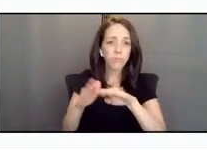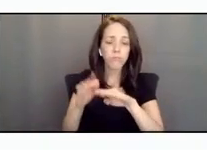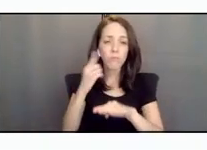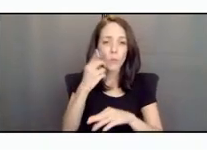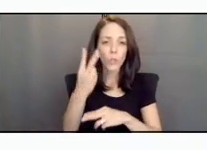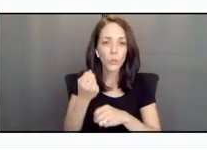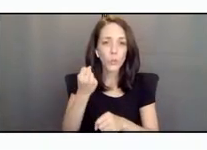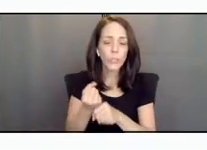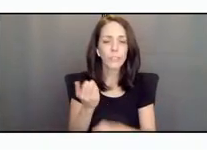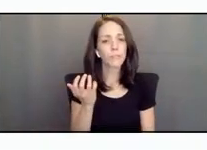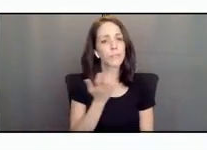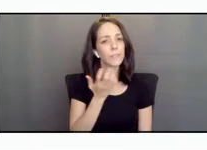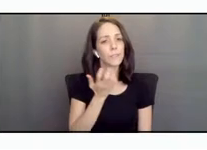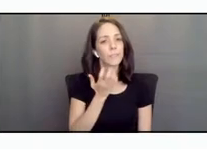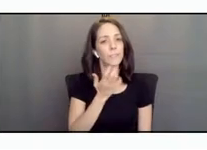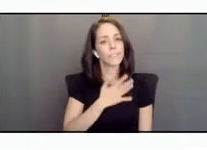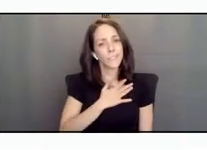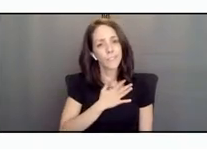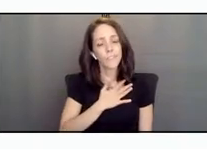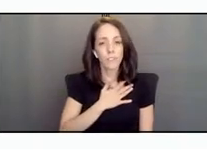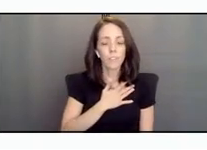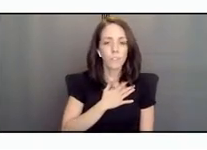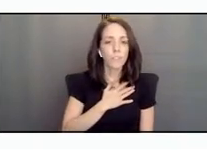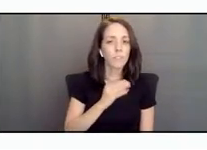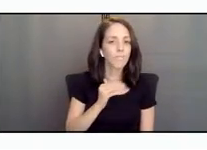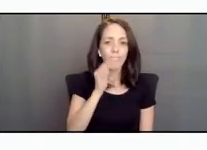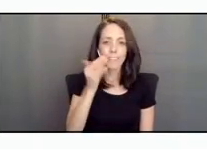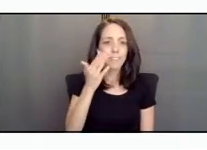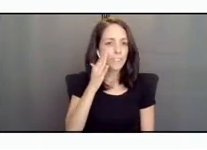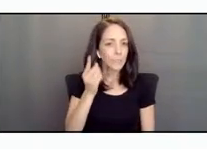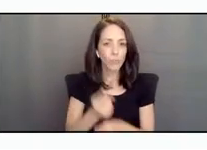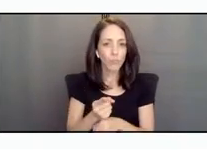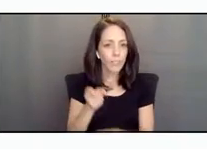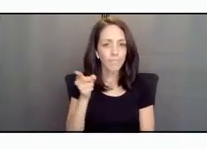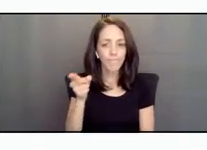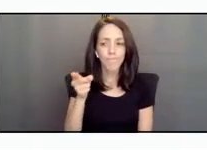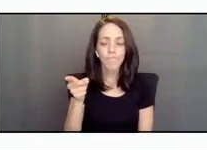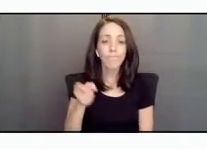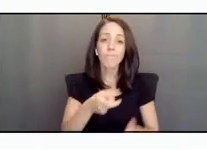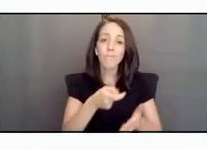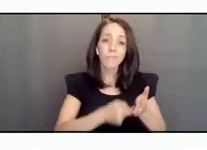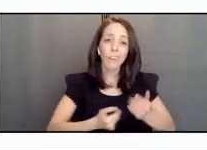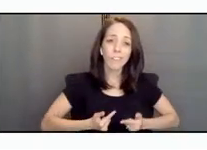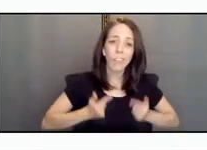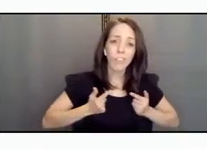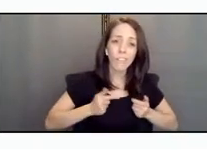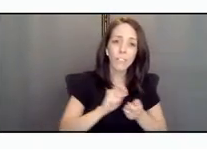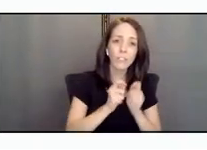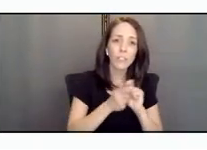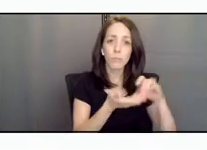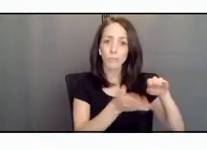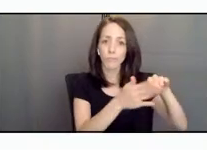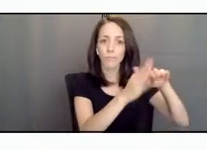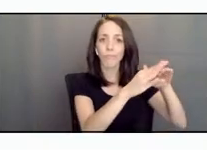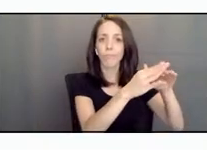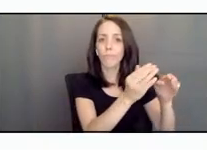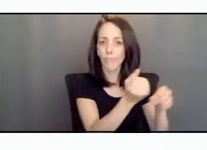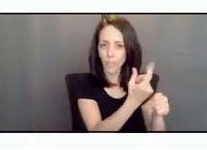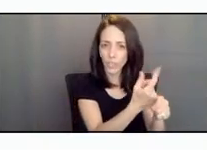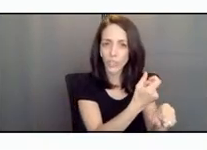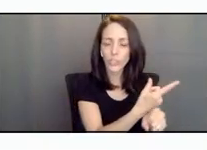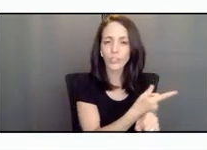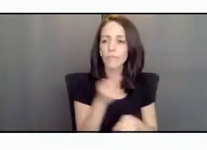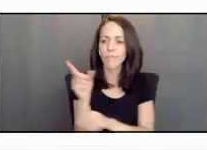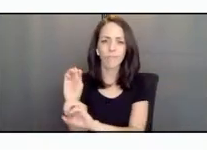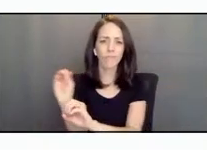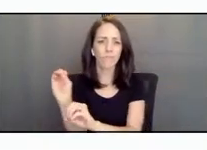seems... doesn't seem right. Cost of living adjustment goes up every year. And so, you know,